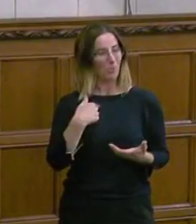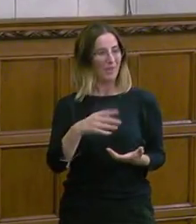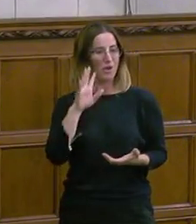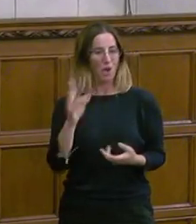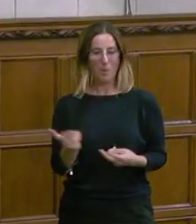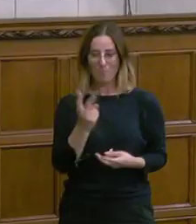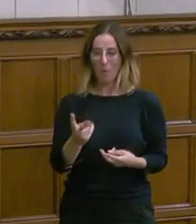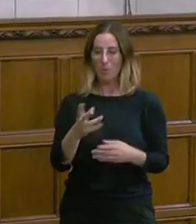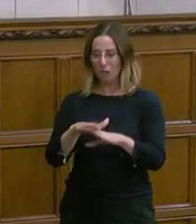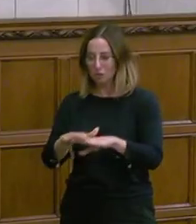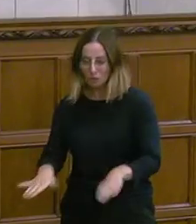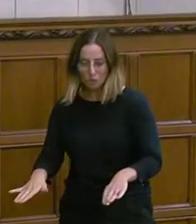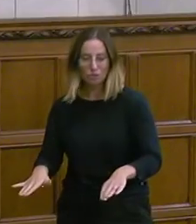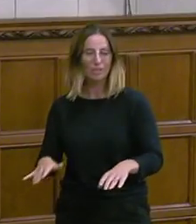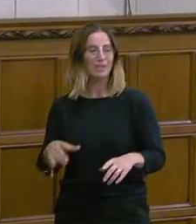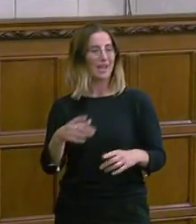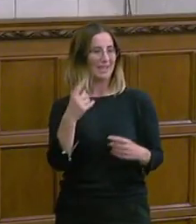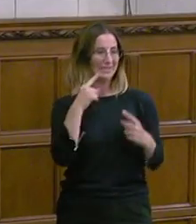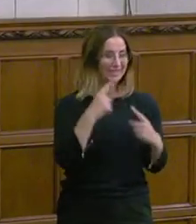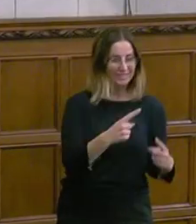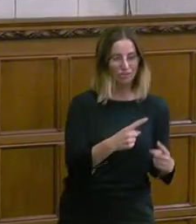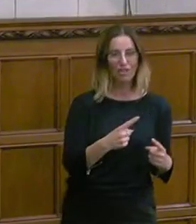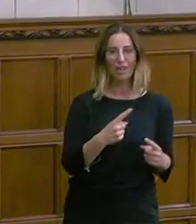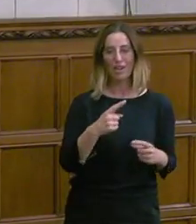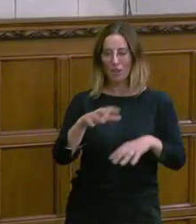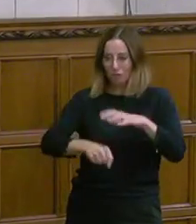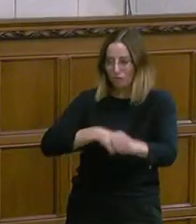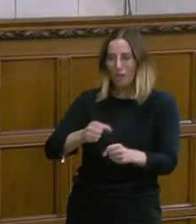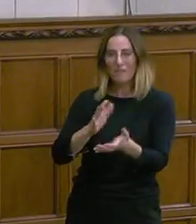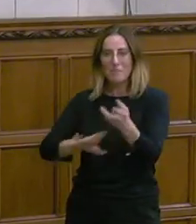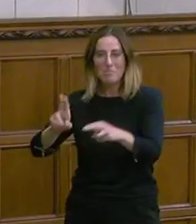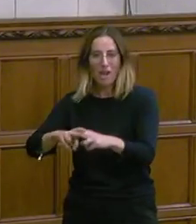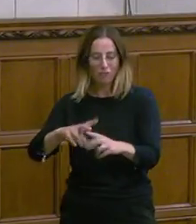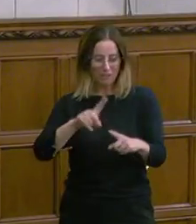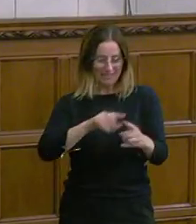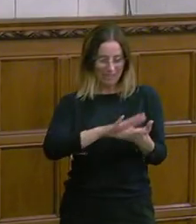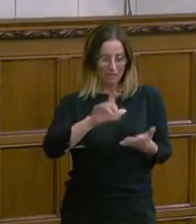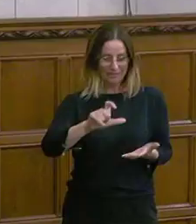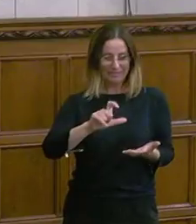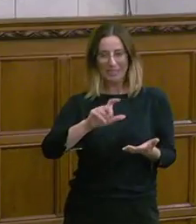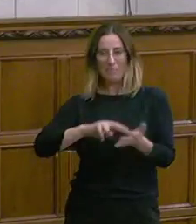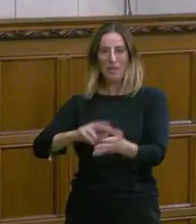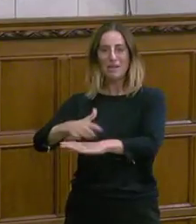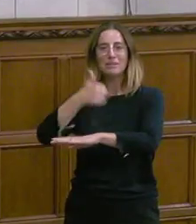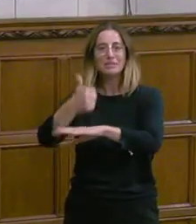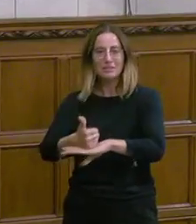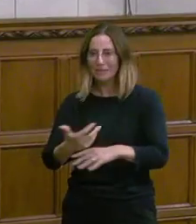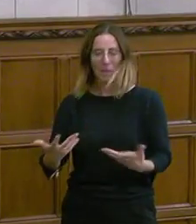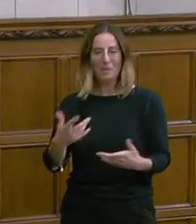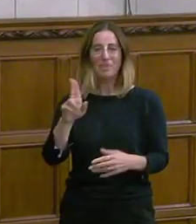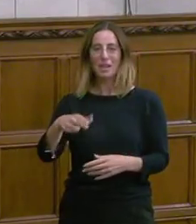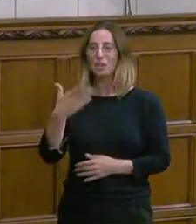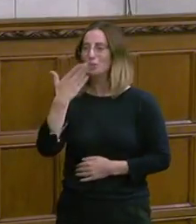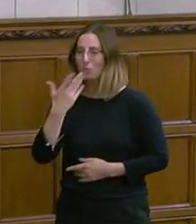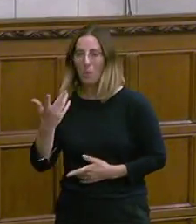with special educational needs, where the struggle to get these EHCP plans in place. So many of my constituents face that challenge. And then the schools have to top up the money they